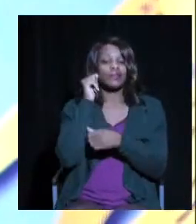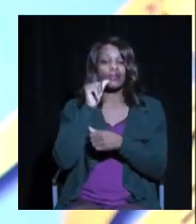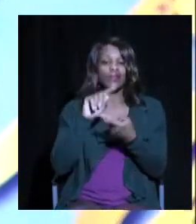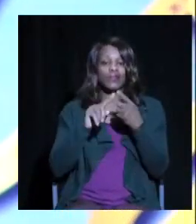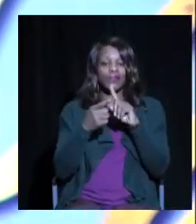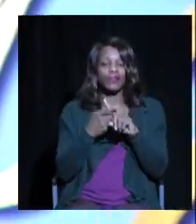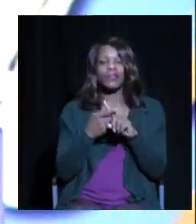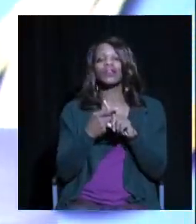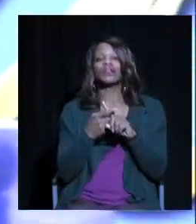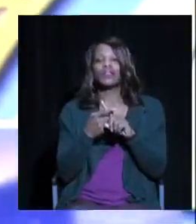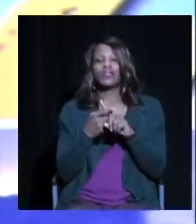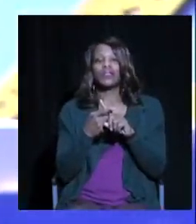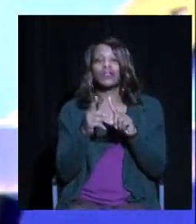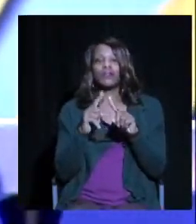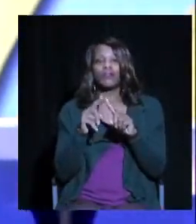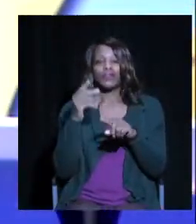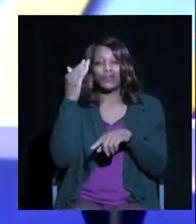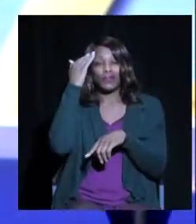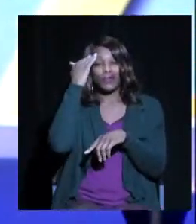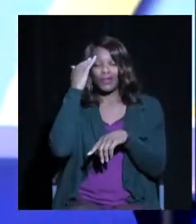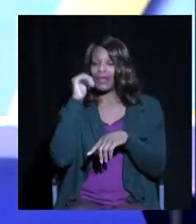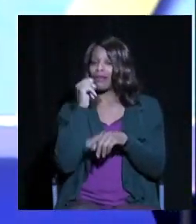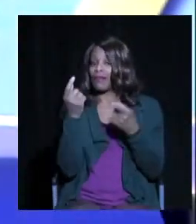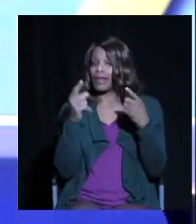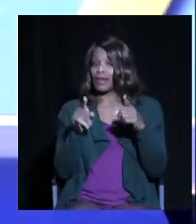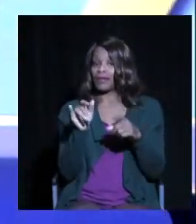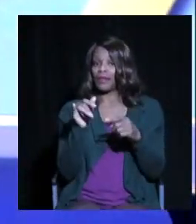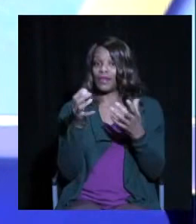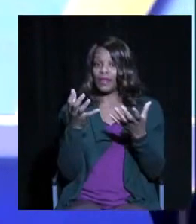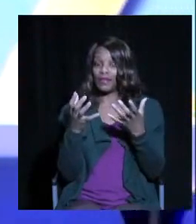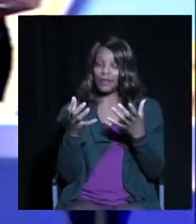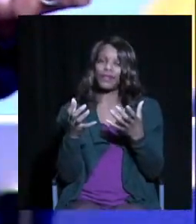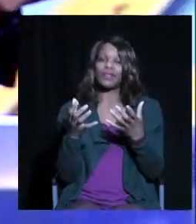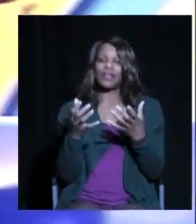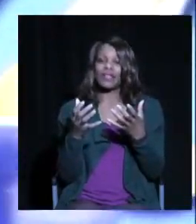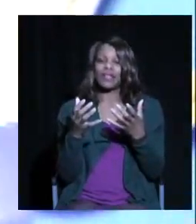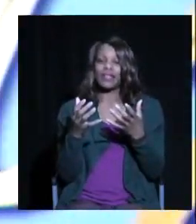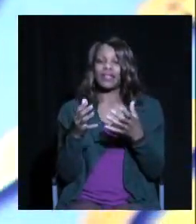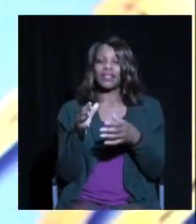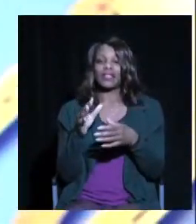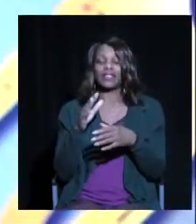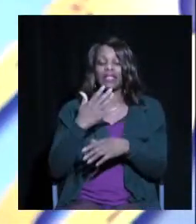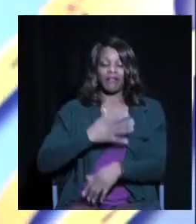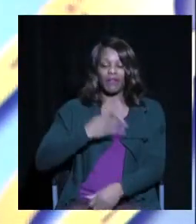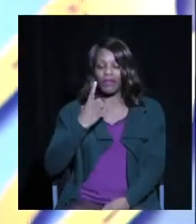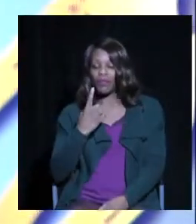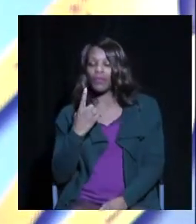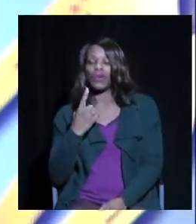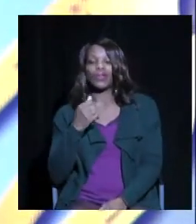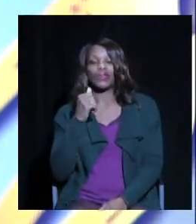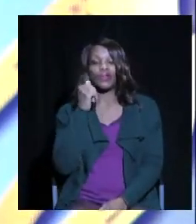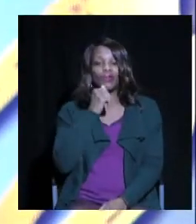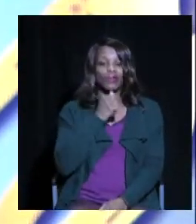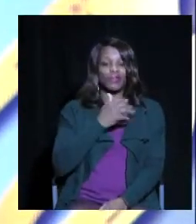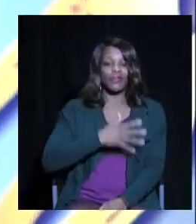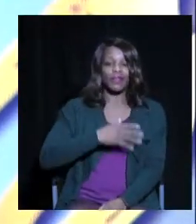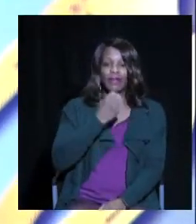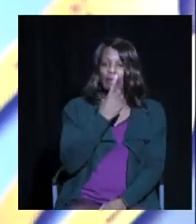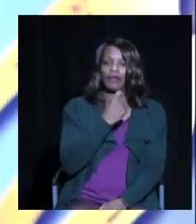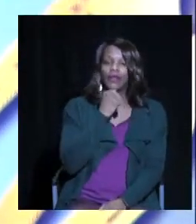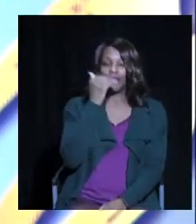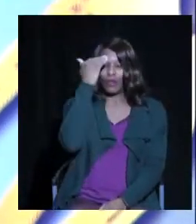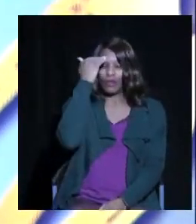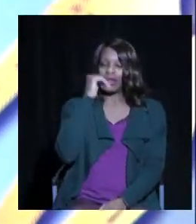tell immediately that it's not going to go how they thought it was, especially when it's a dude that's like 5'1 and she's 5'11. You're just like, this is not about to go